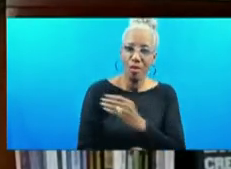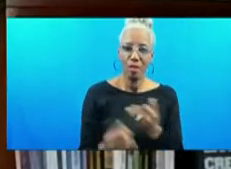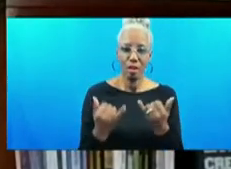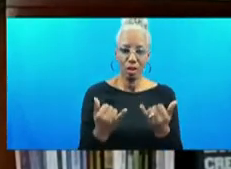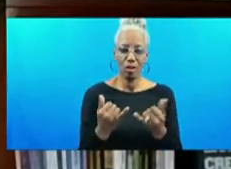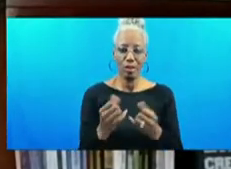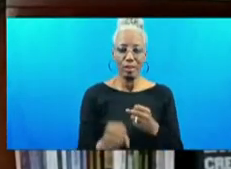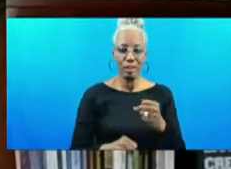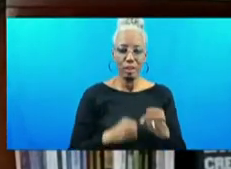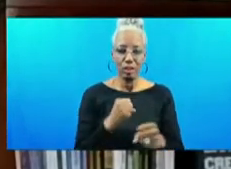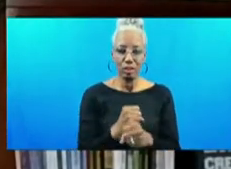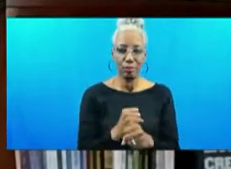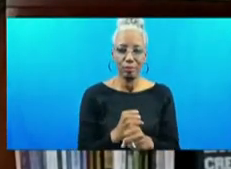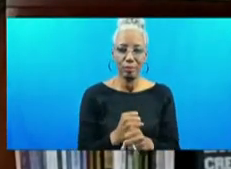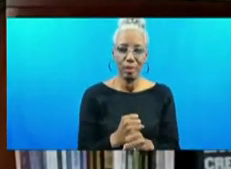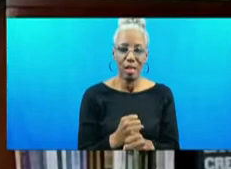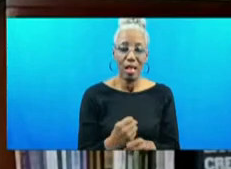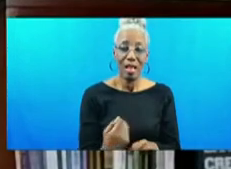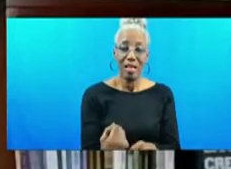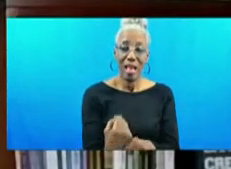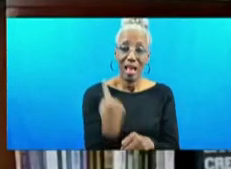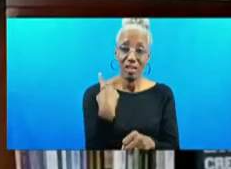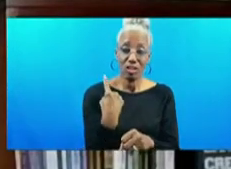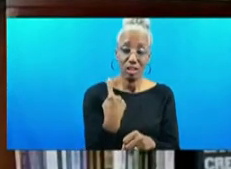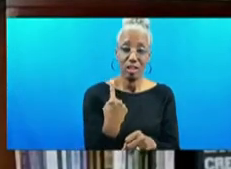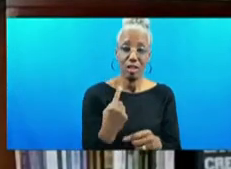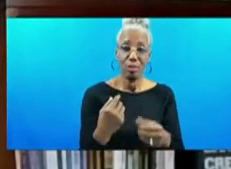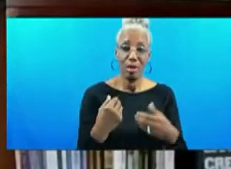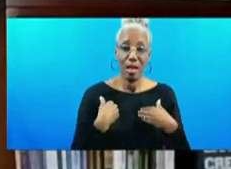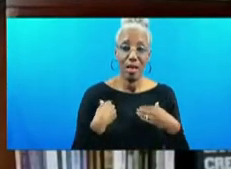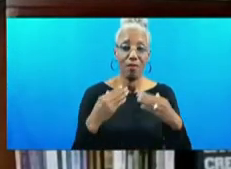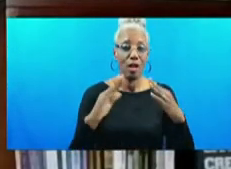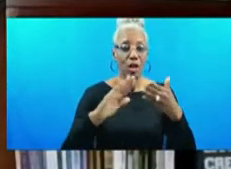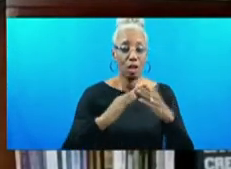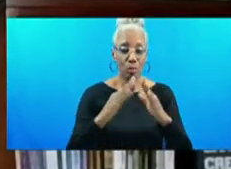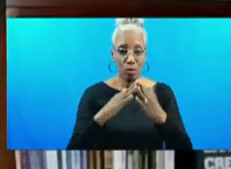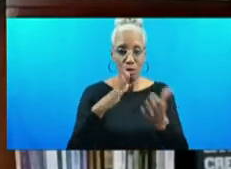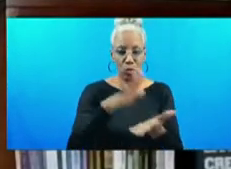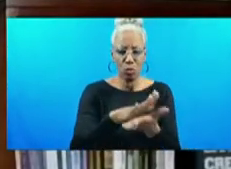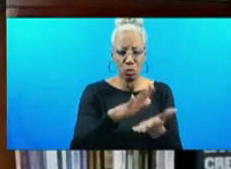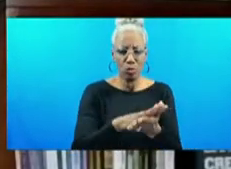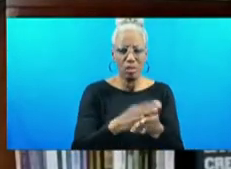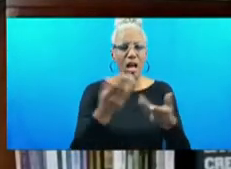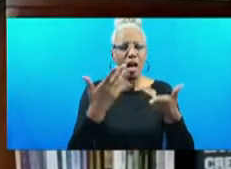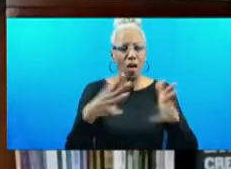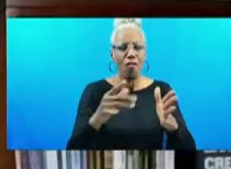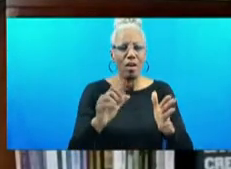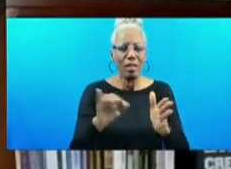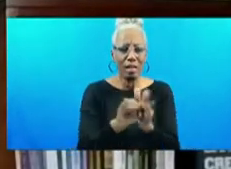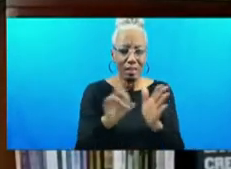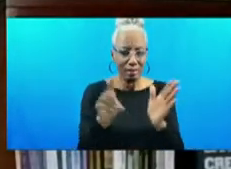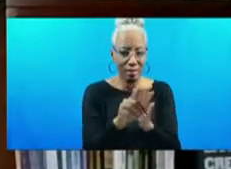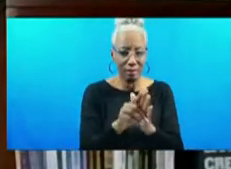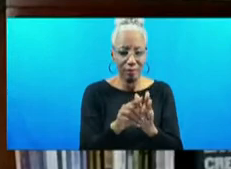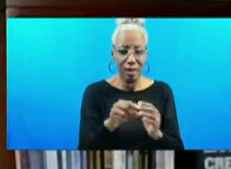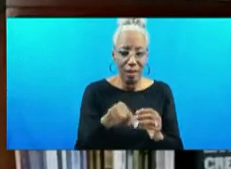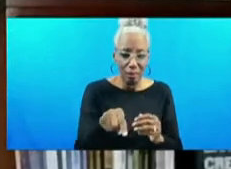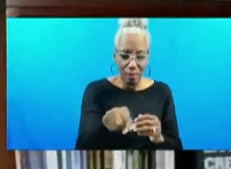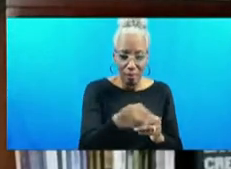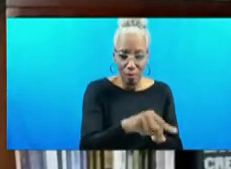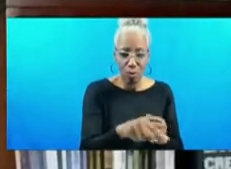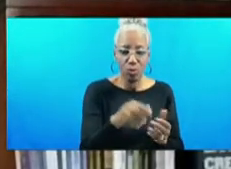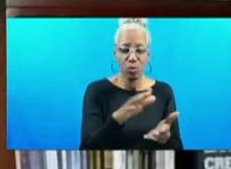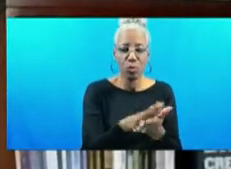we've identified them because those are our schools that we put additional resources in to be able to